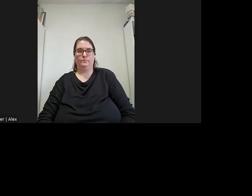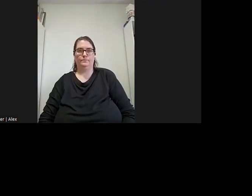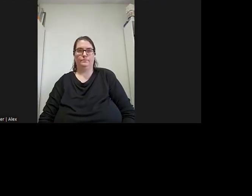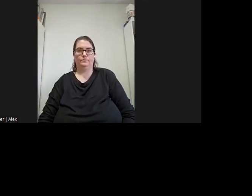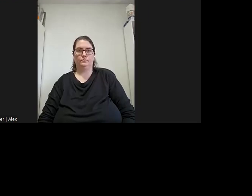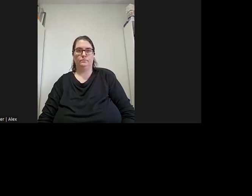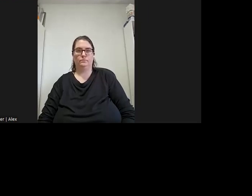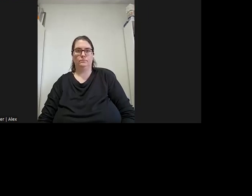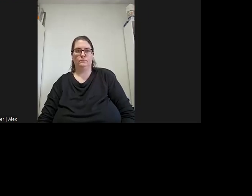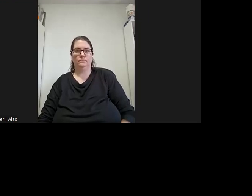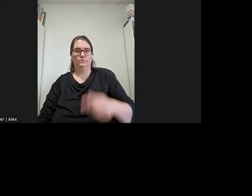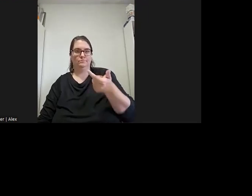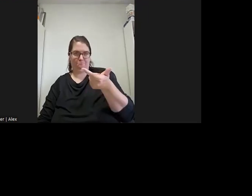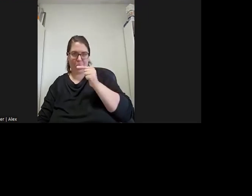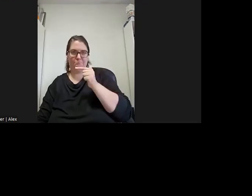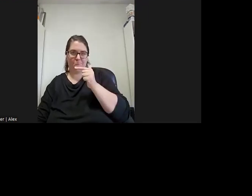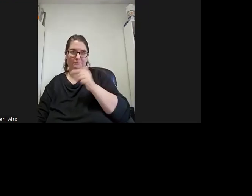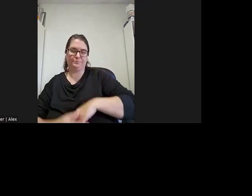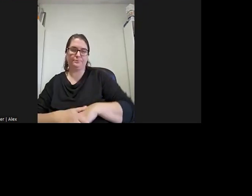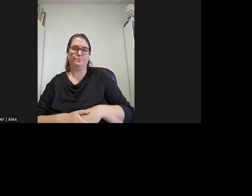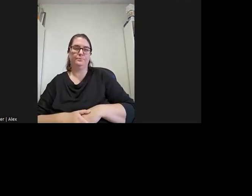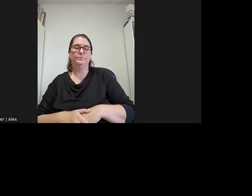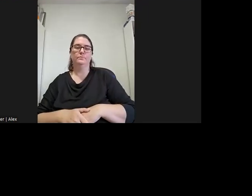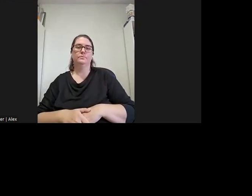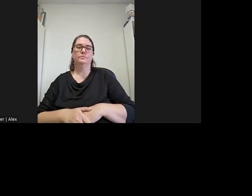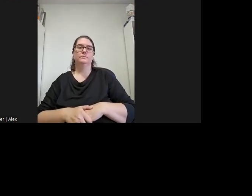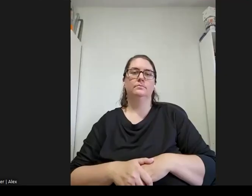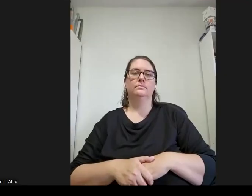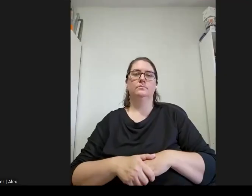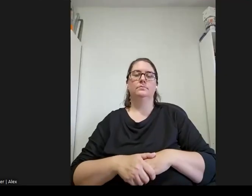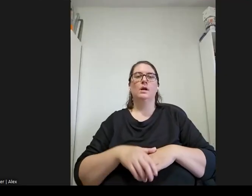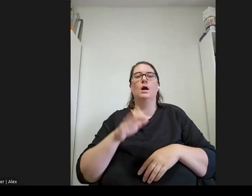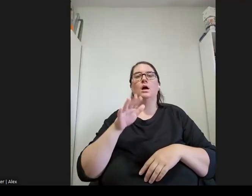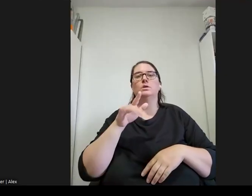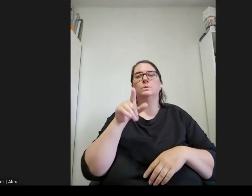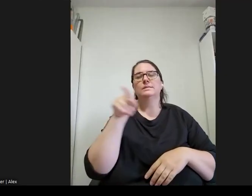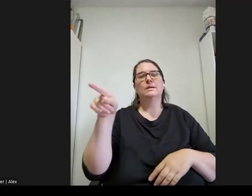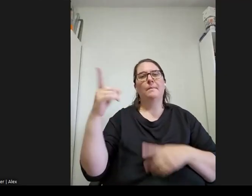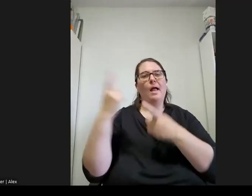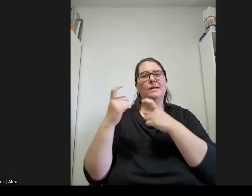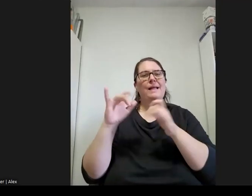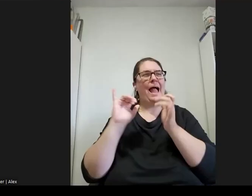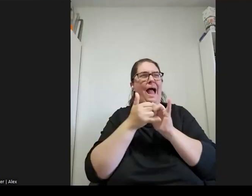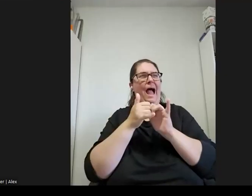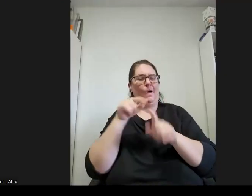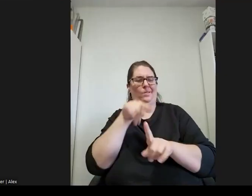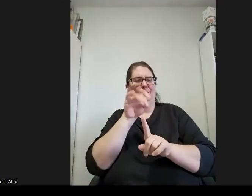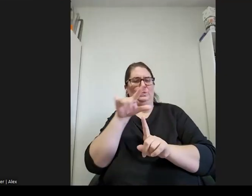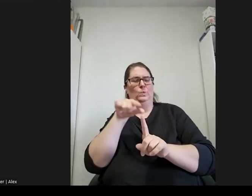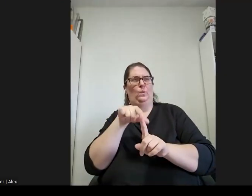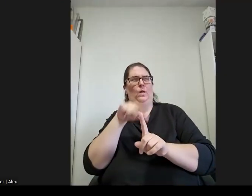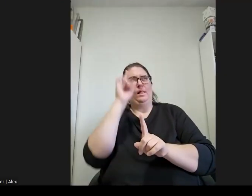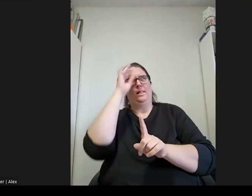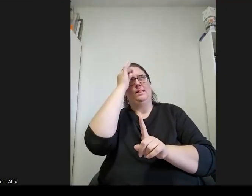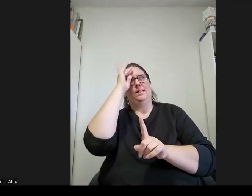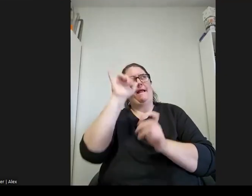So there was a question from the audience. A couple of people are thinking about how to use this tool and thinking about tools